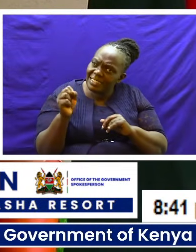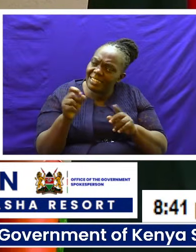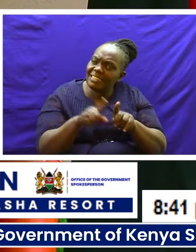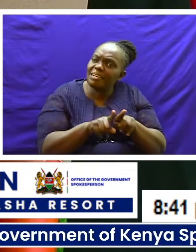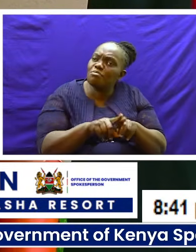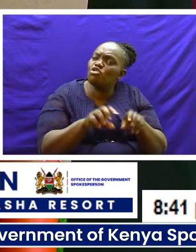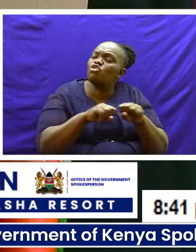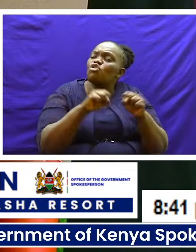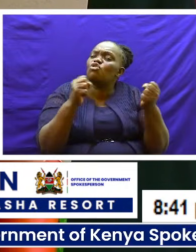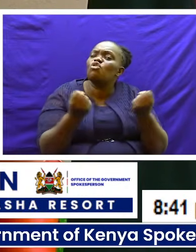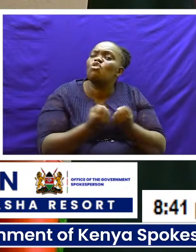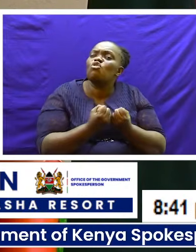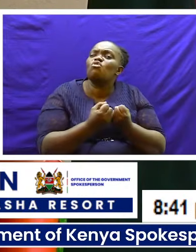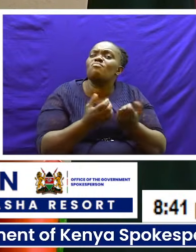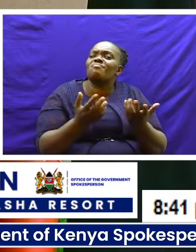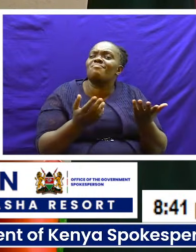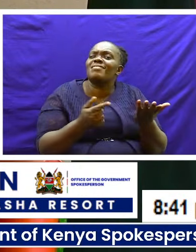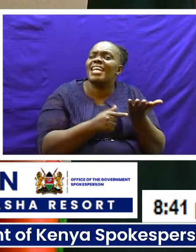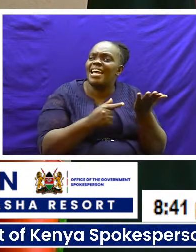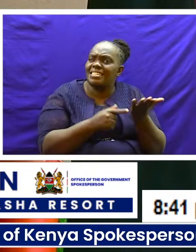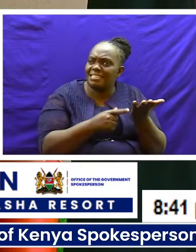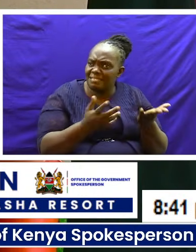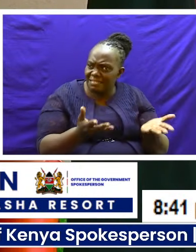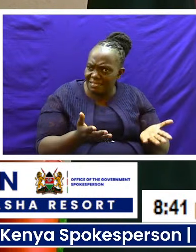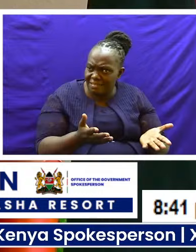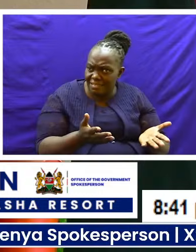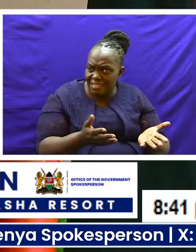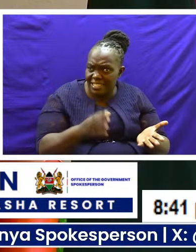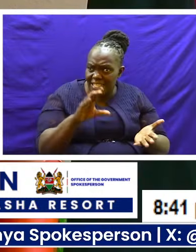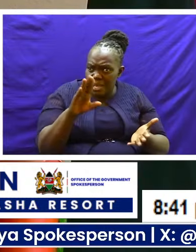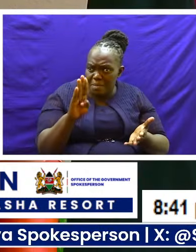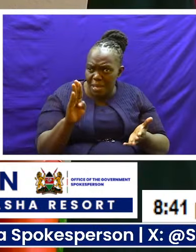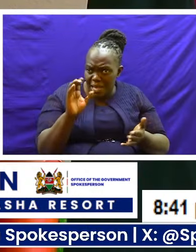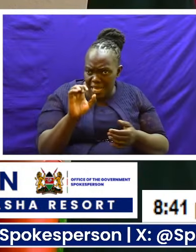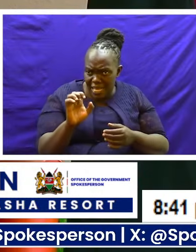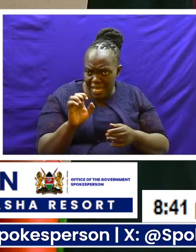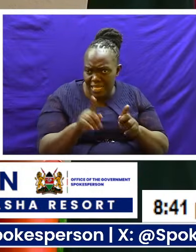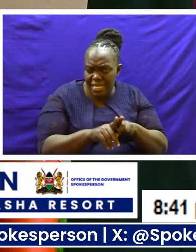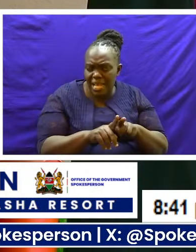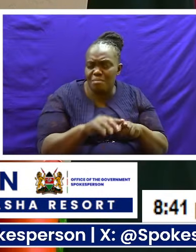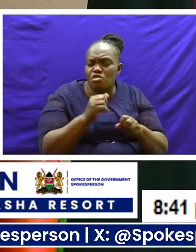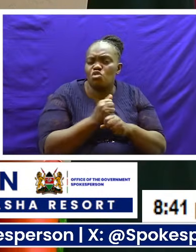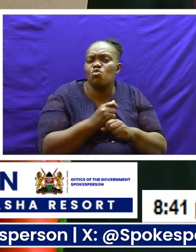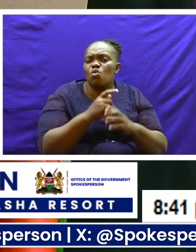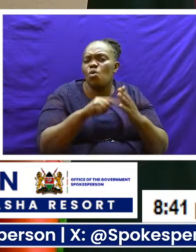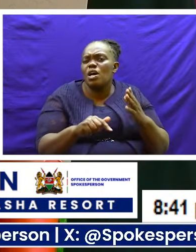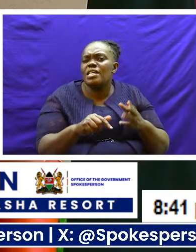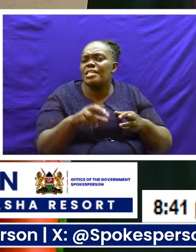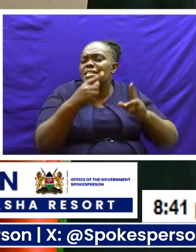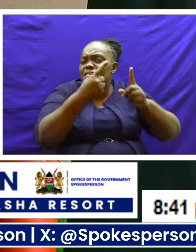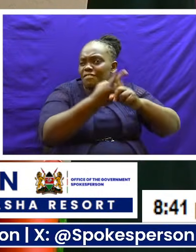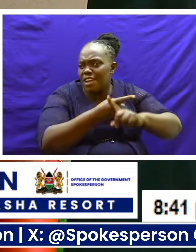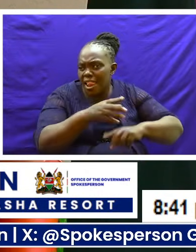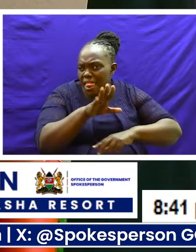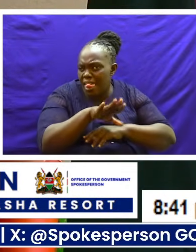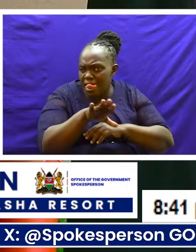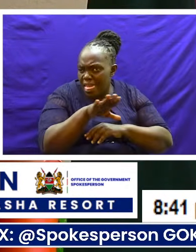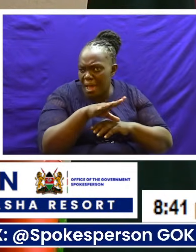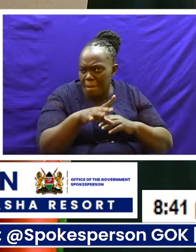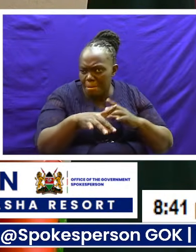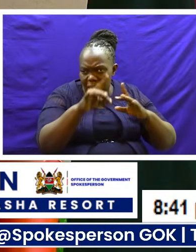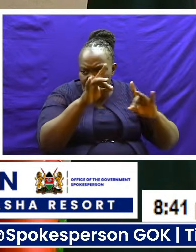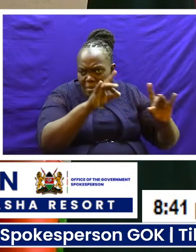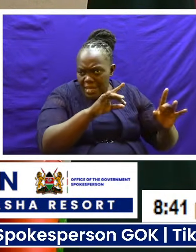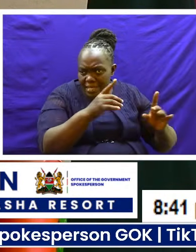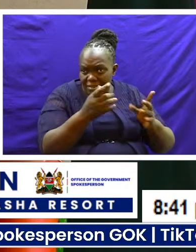social sciences. But when it comes to the CBE, we will have taken the pathways. So in terms